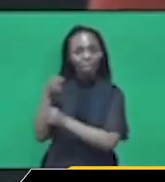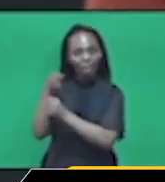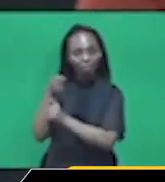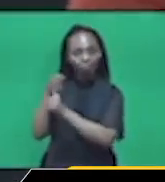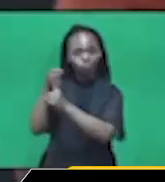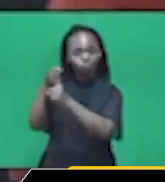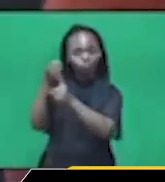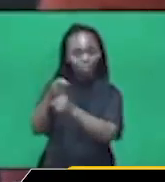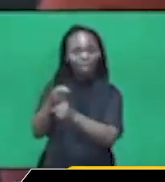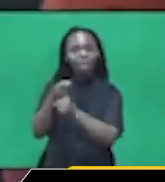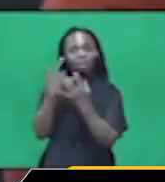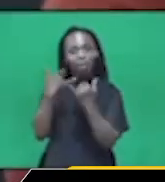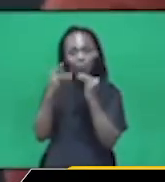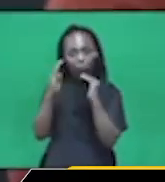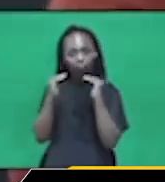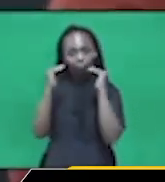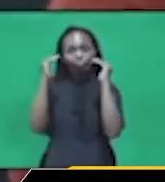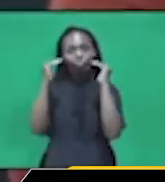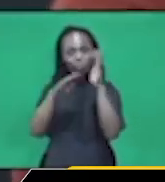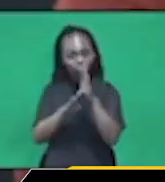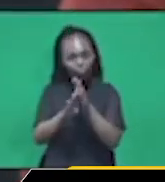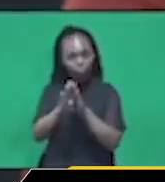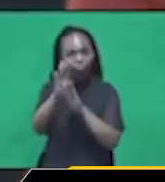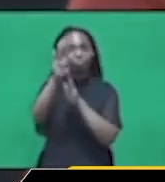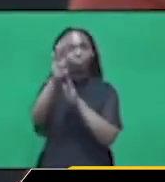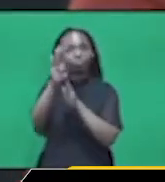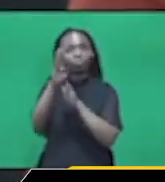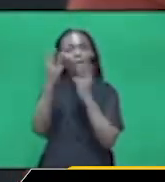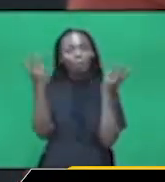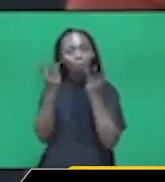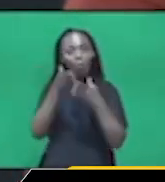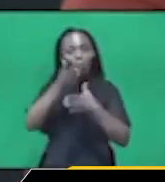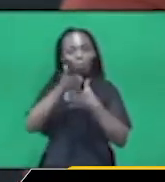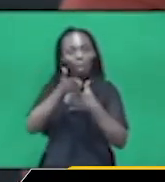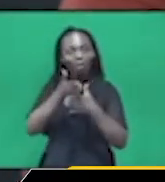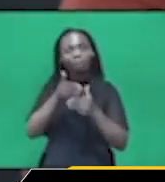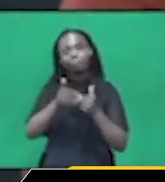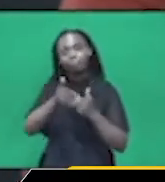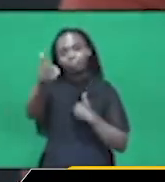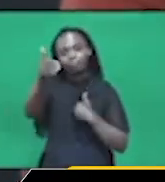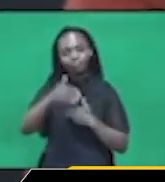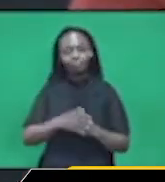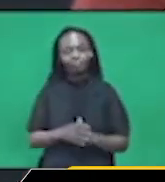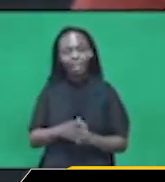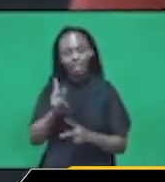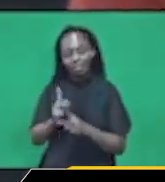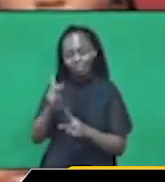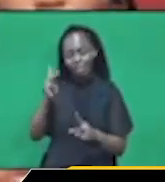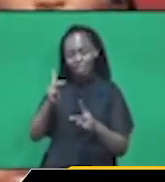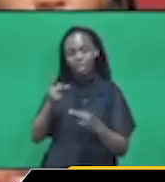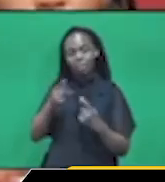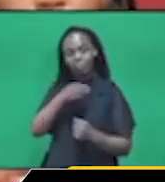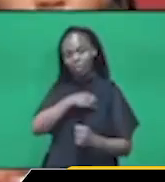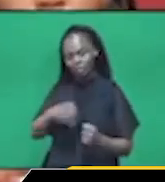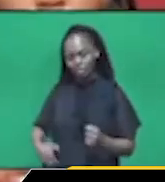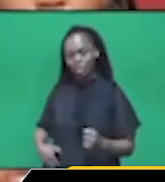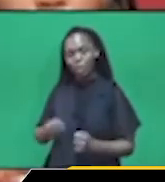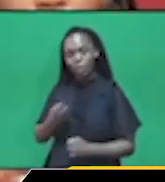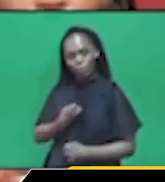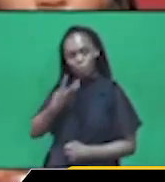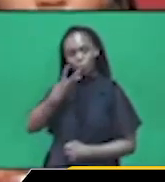the interest of the working class going forward. Finally, President, we are wishing you a fruitful